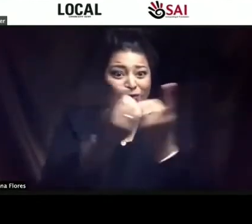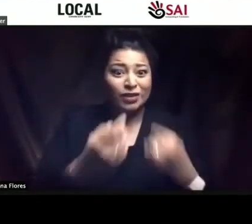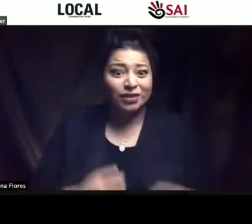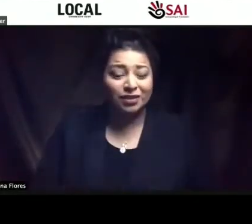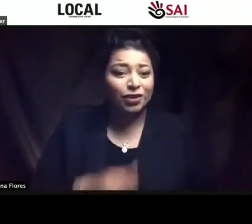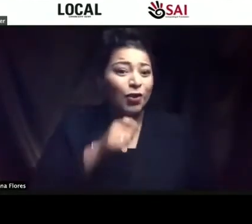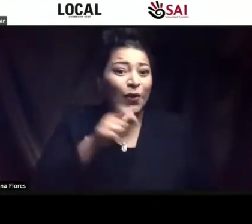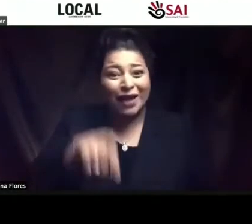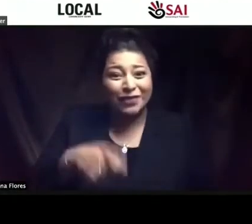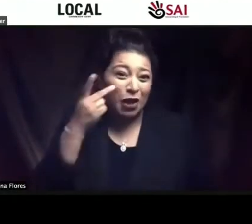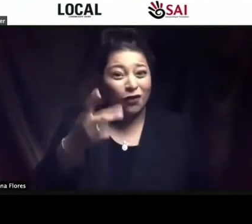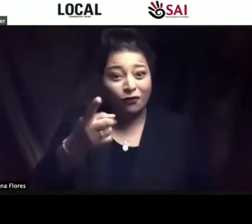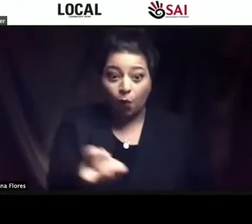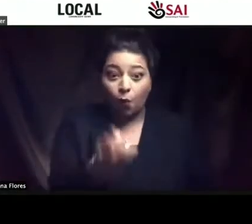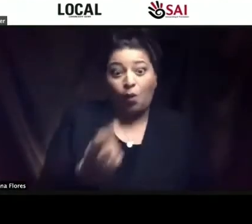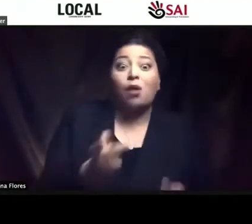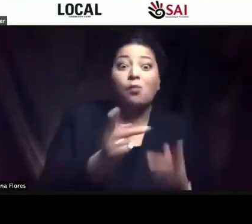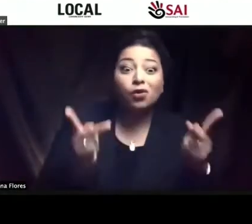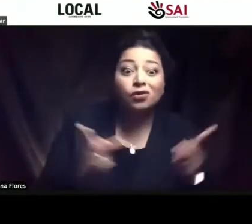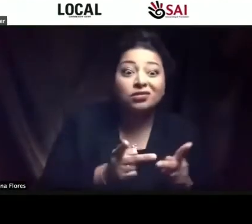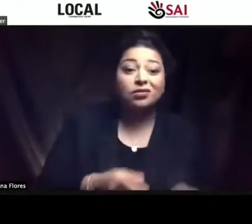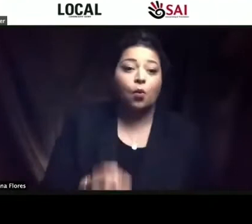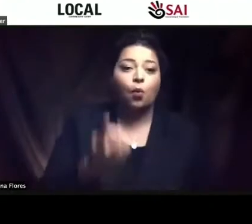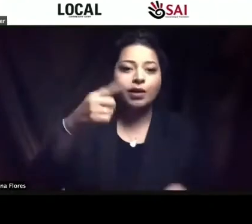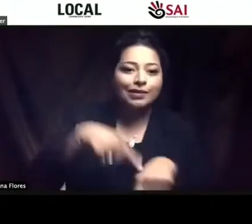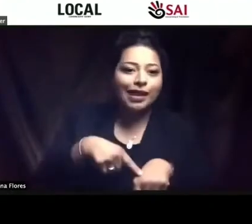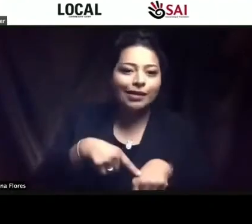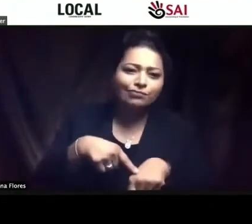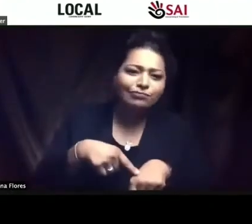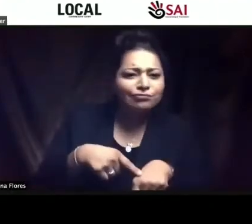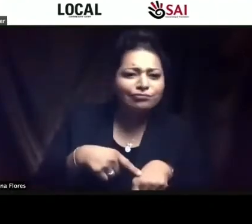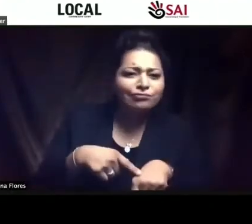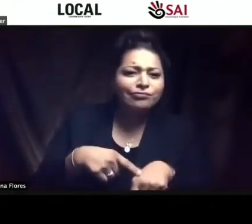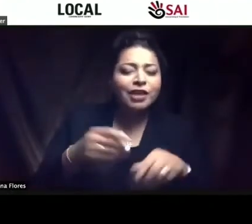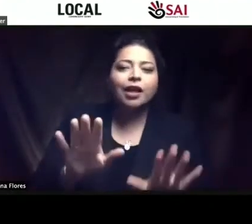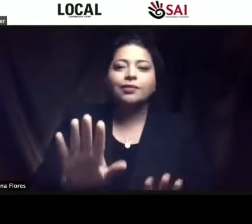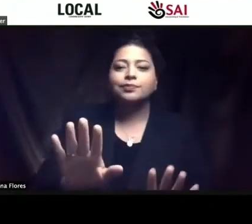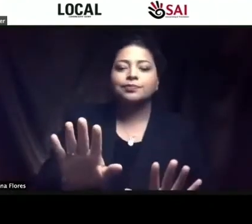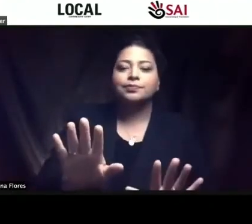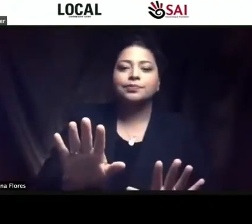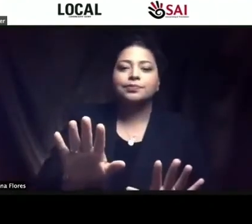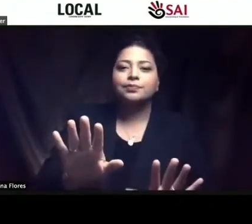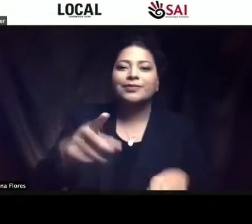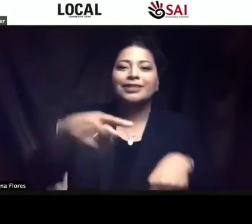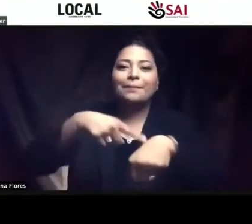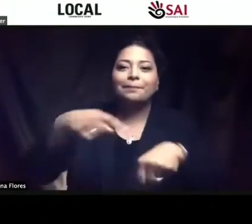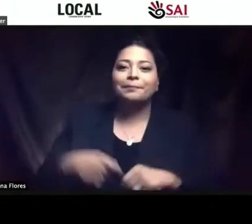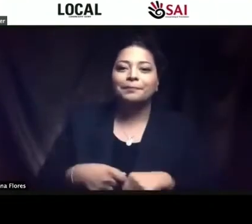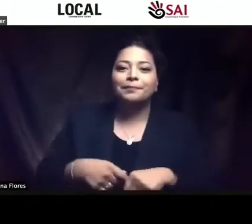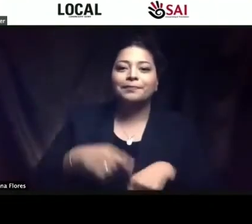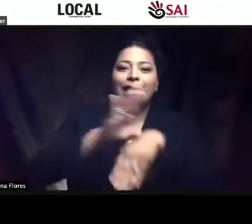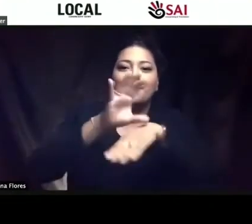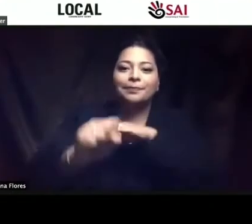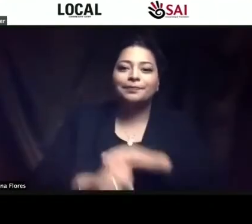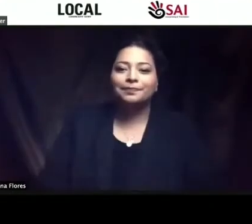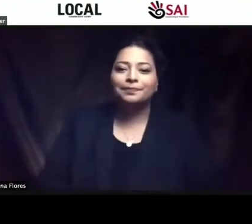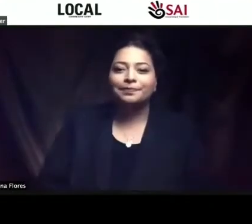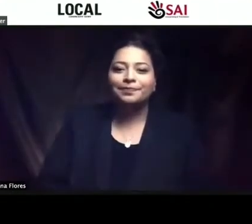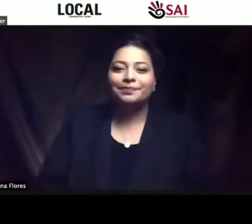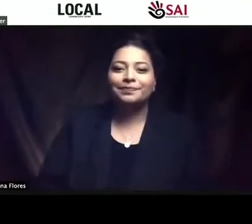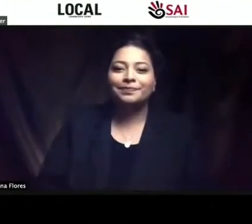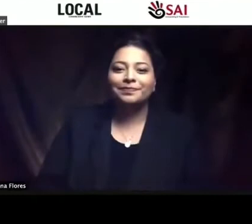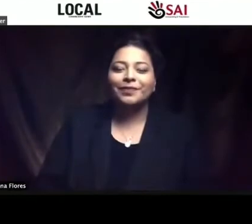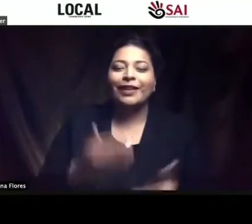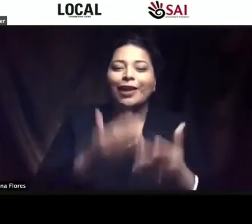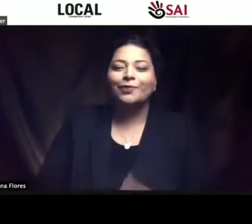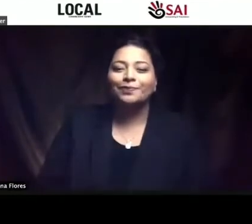don't have to look for just that one position that one time. You know, put it out there within all the thank